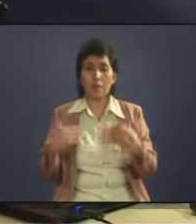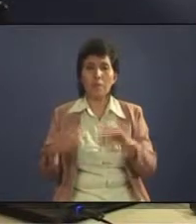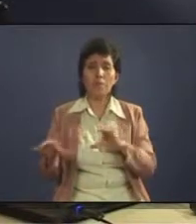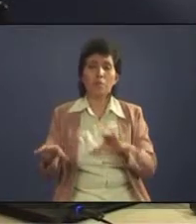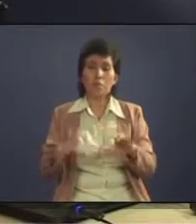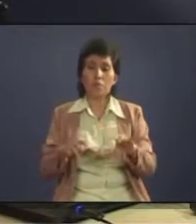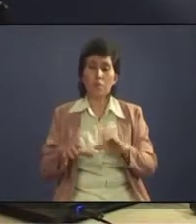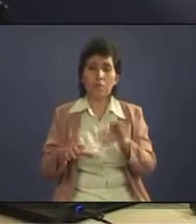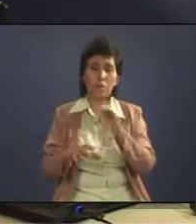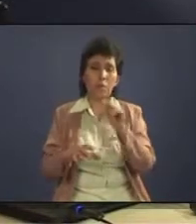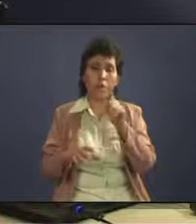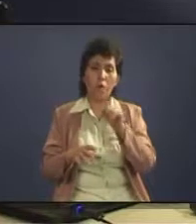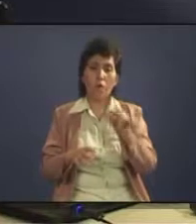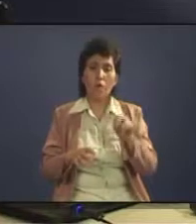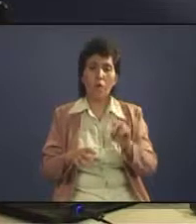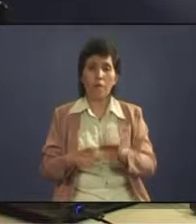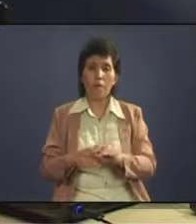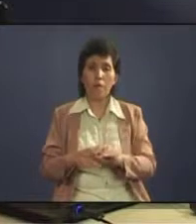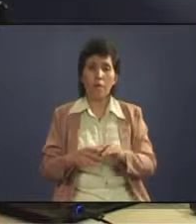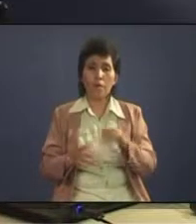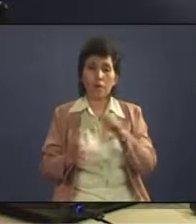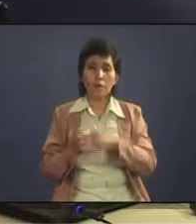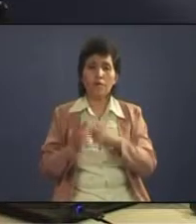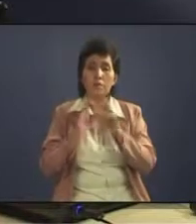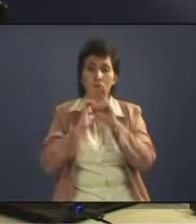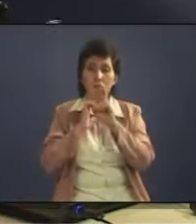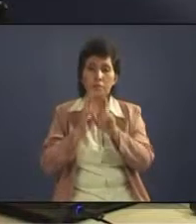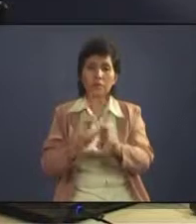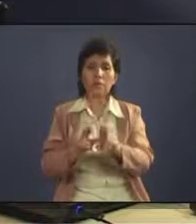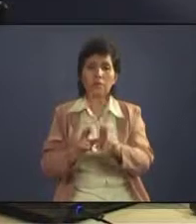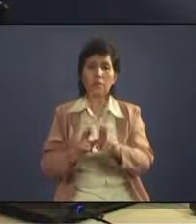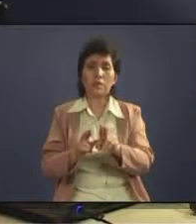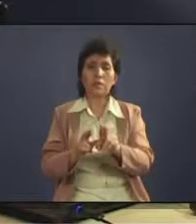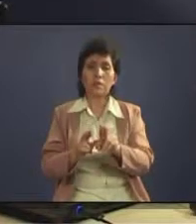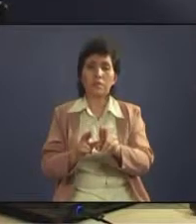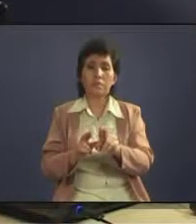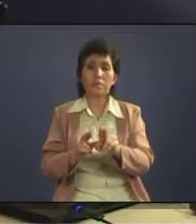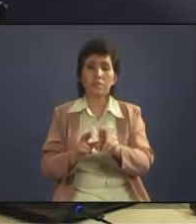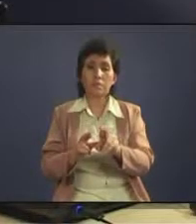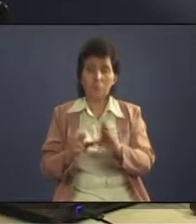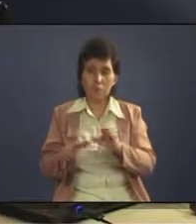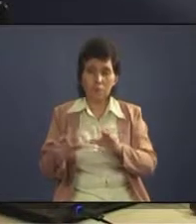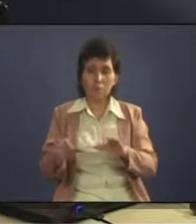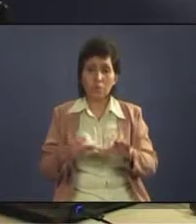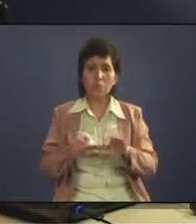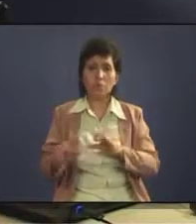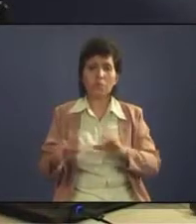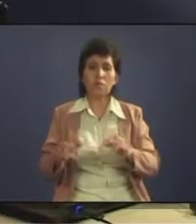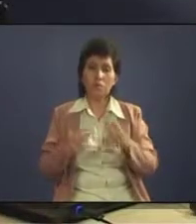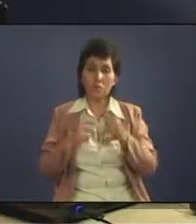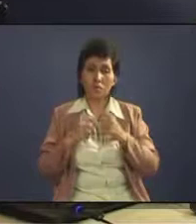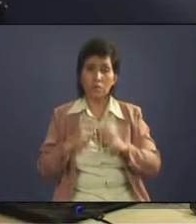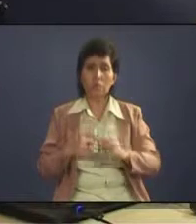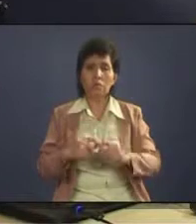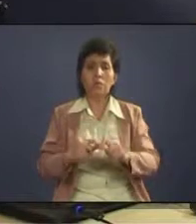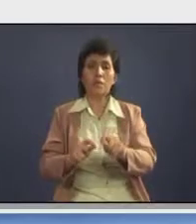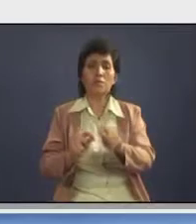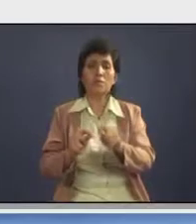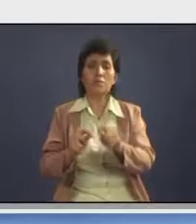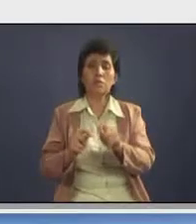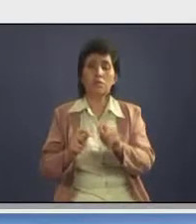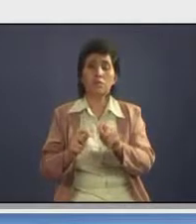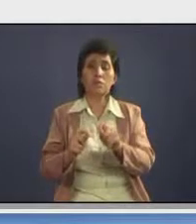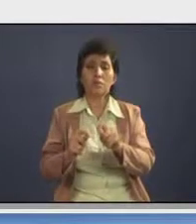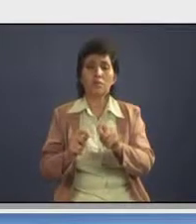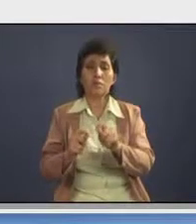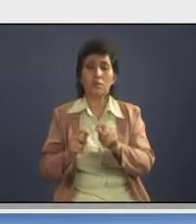this results in conflict between groups. Okay, we try to be better than other groups. So the social group